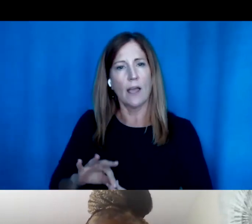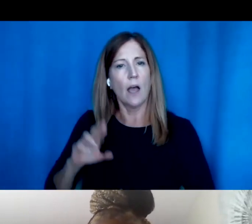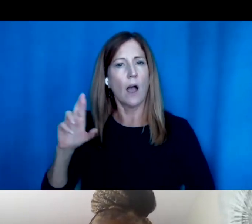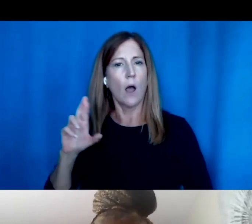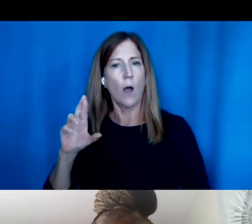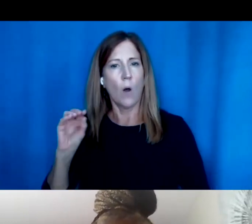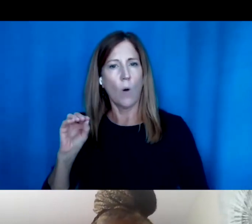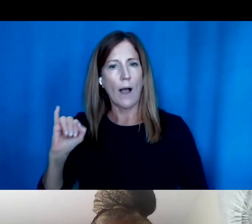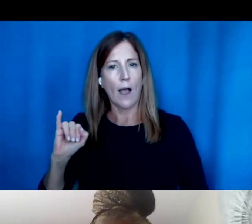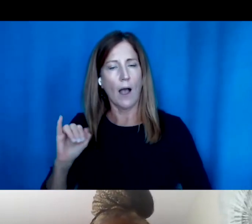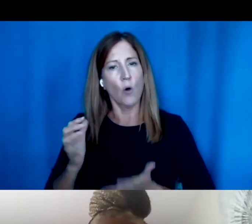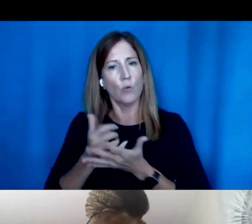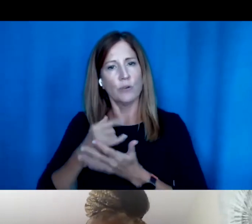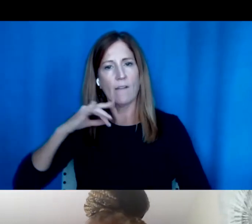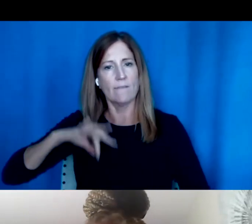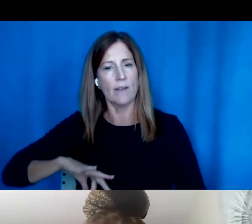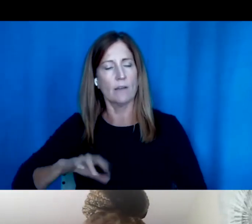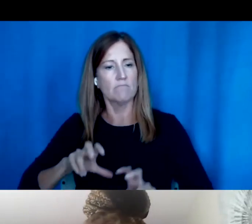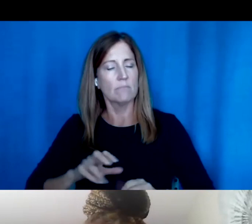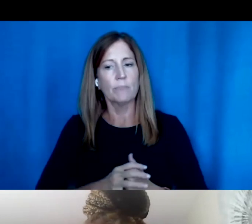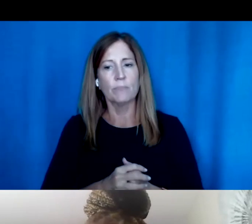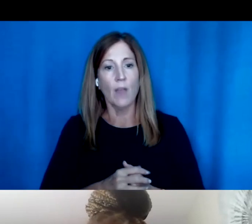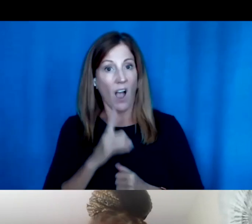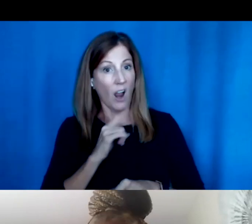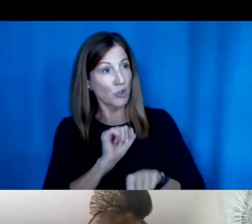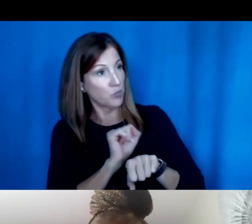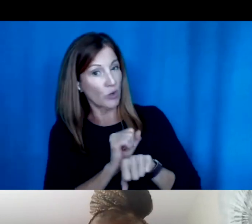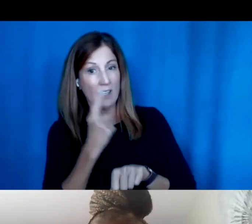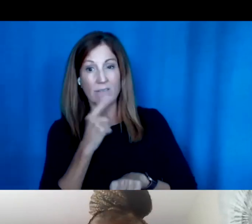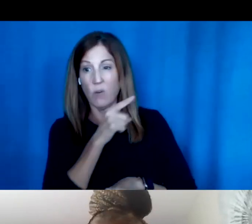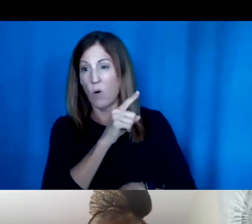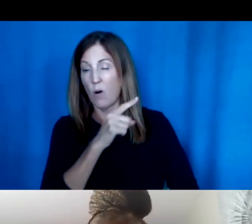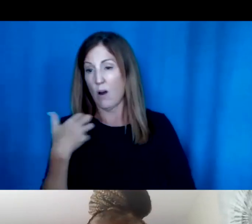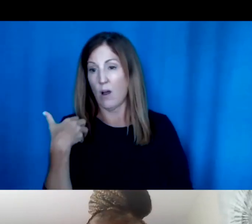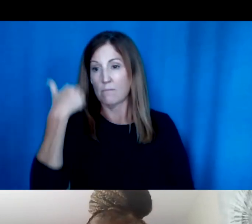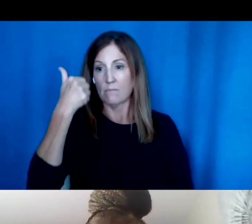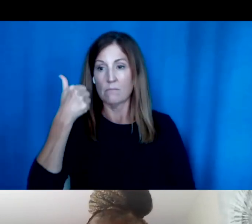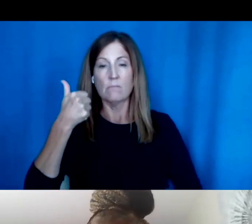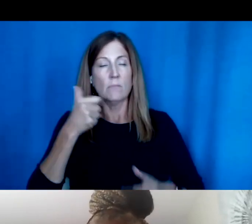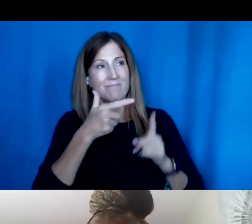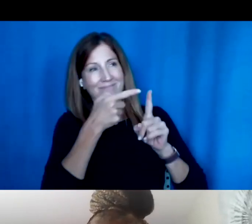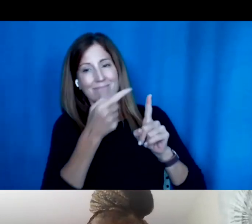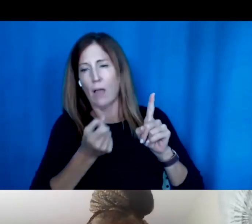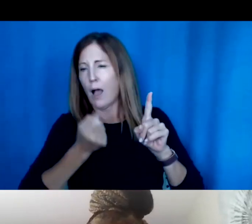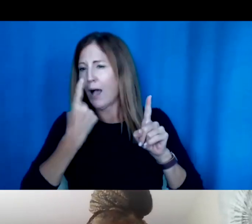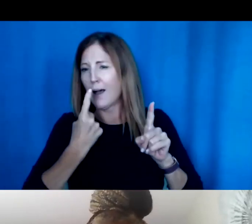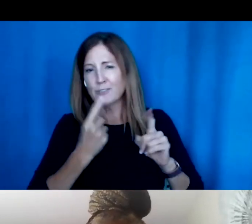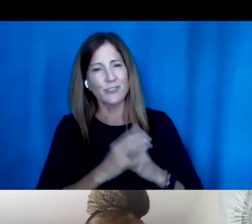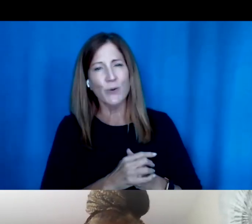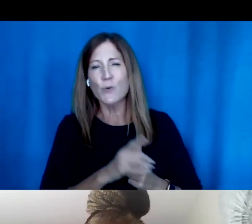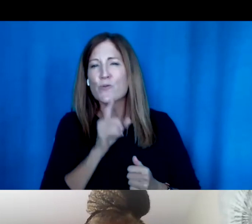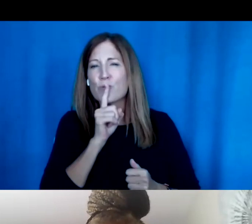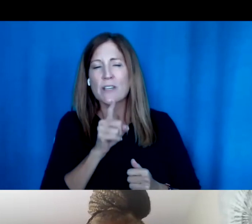Are you working with or for an employer that understands that it's more than